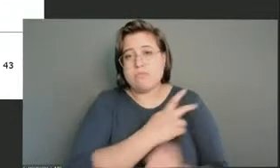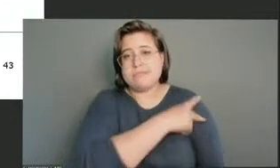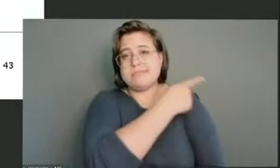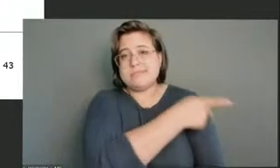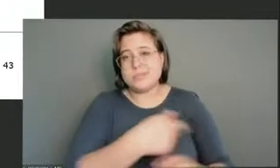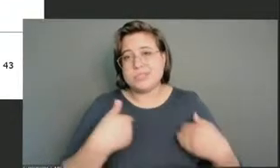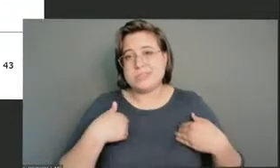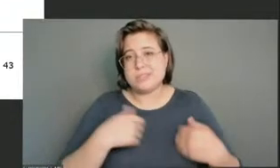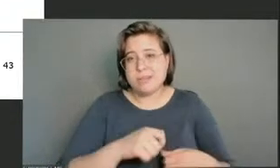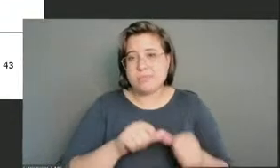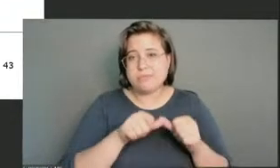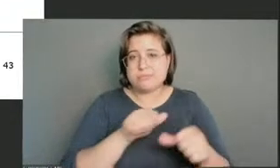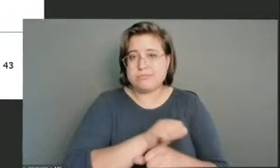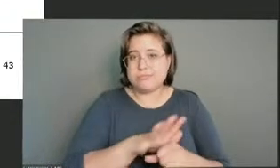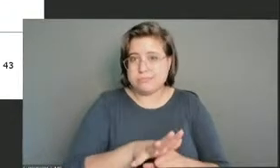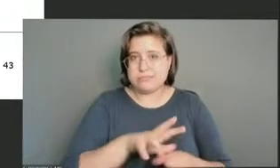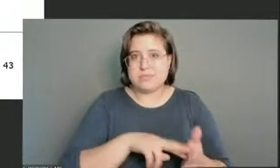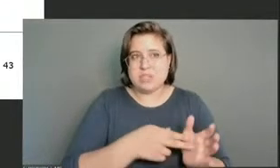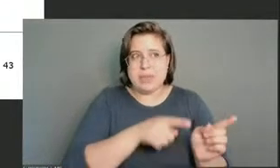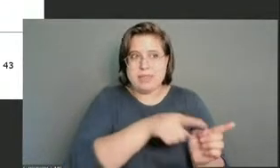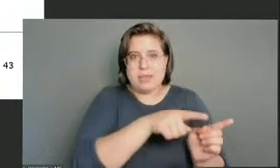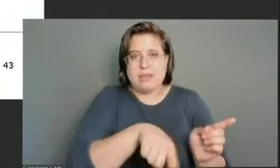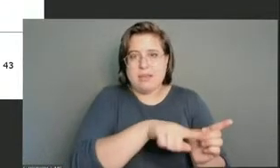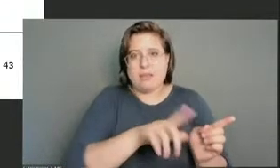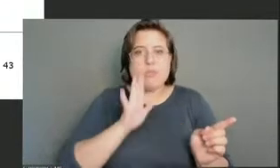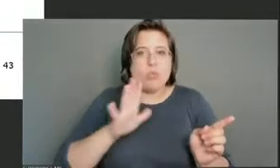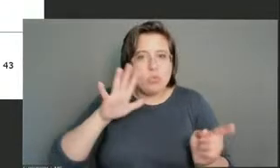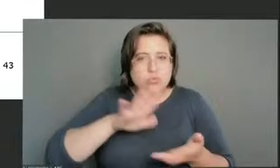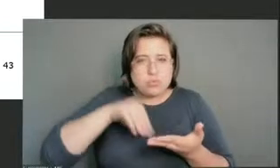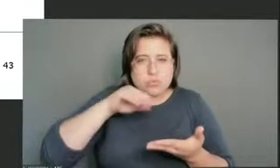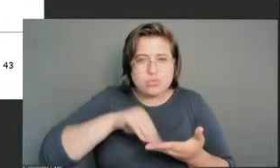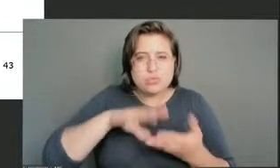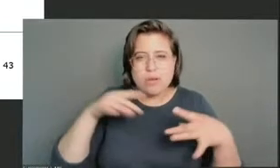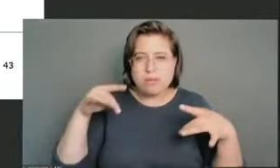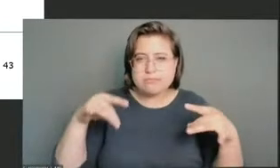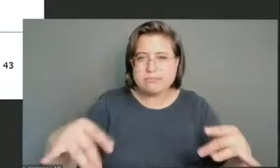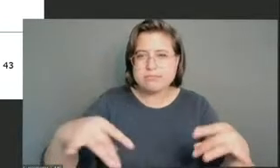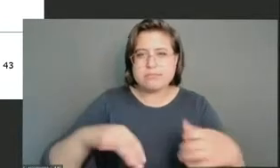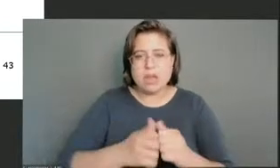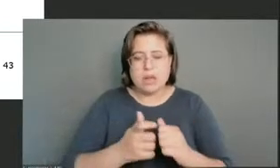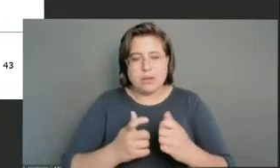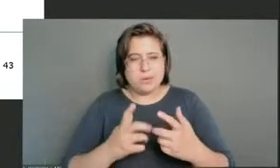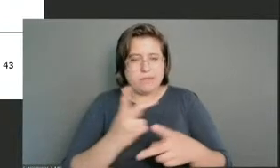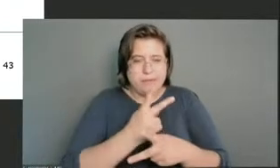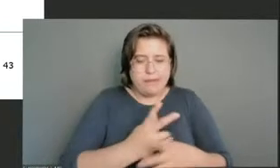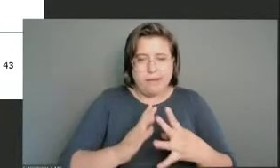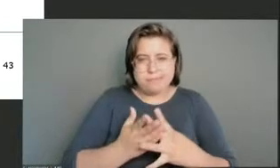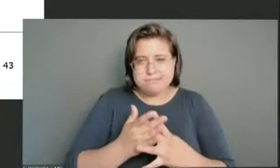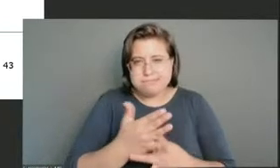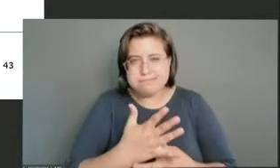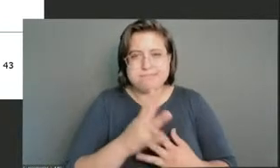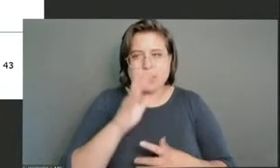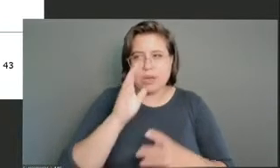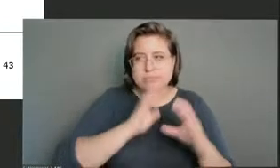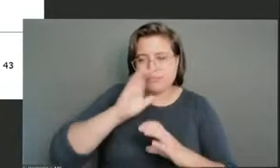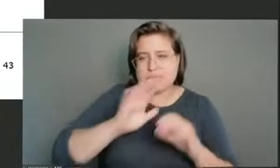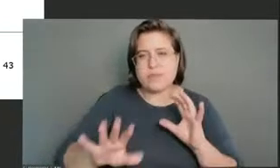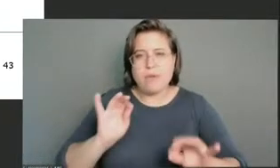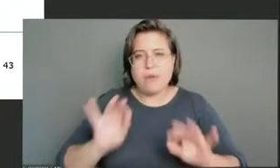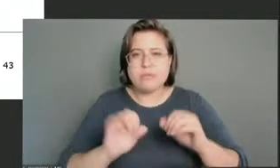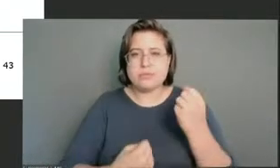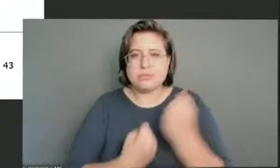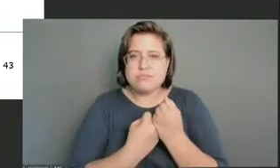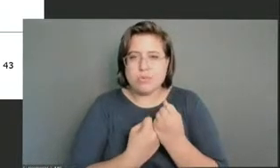learn about and navigate these services so that they can get the support and care that they need to manage the impacts of long